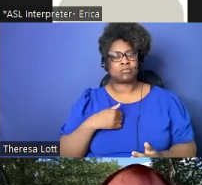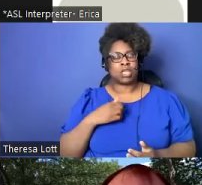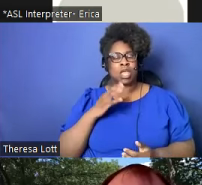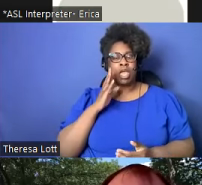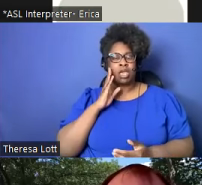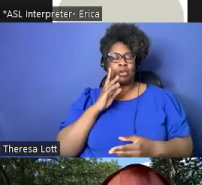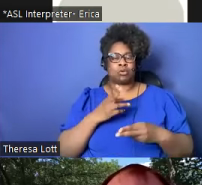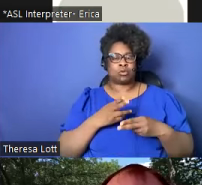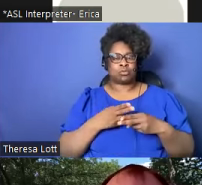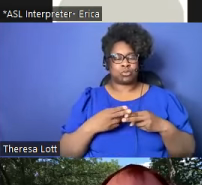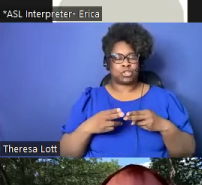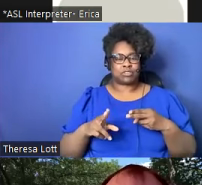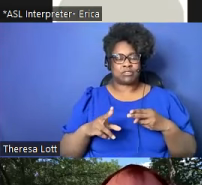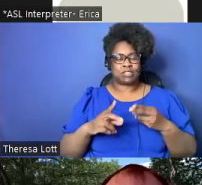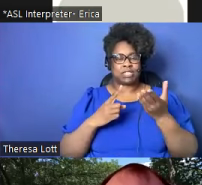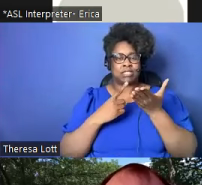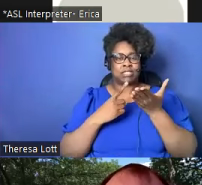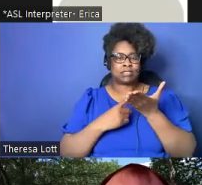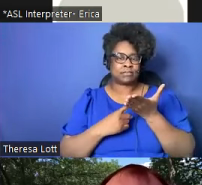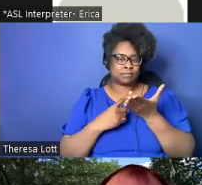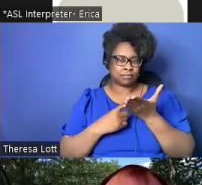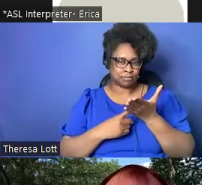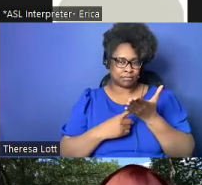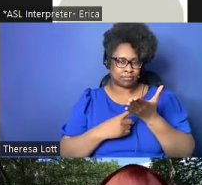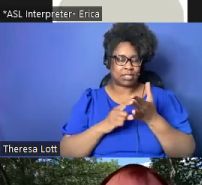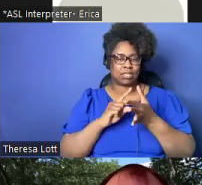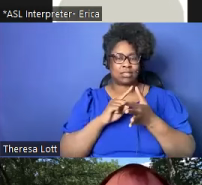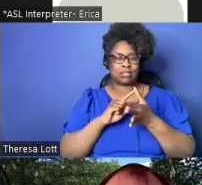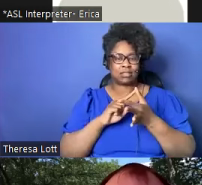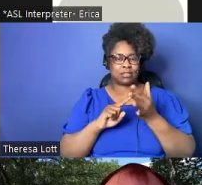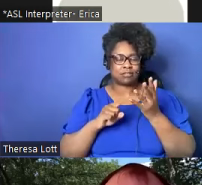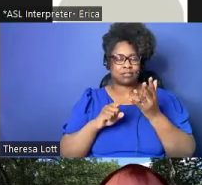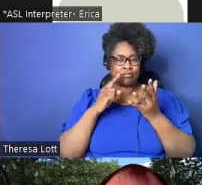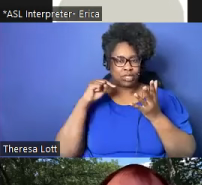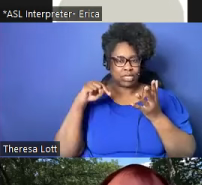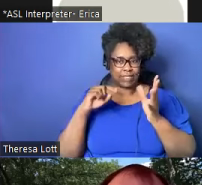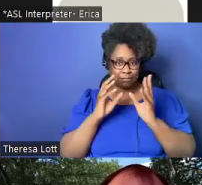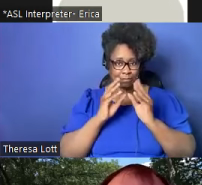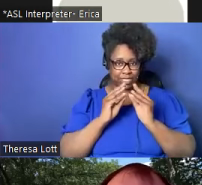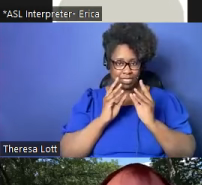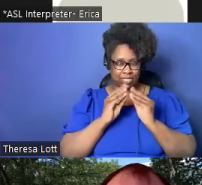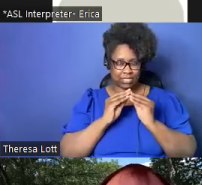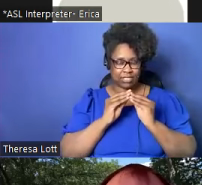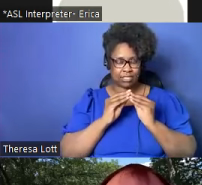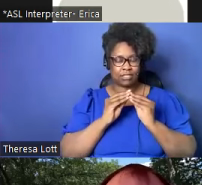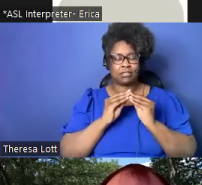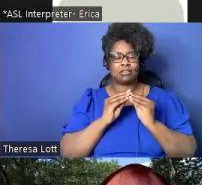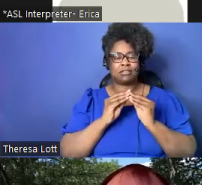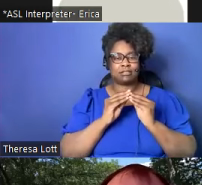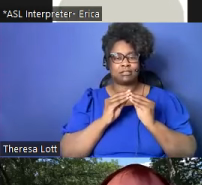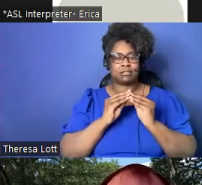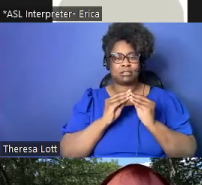briefly some guidelines for the meeting, then give a brief